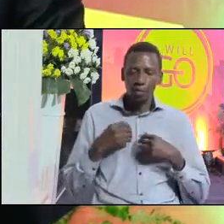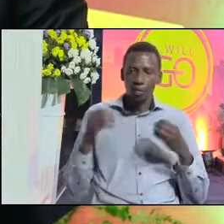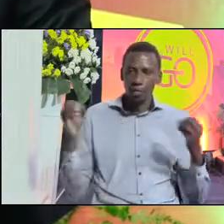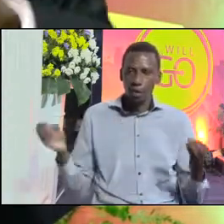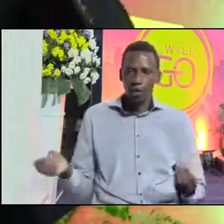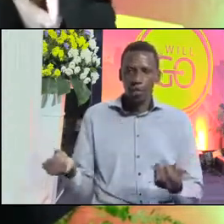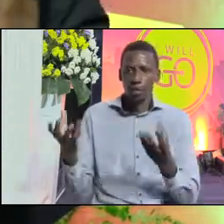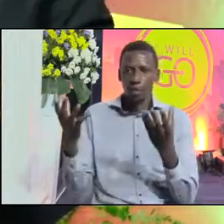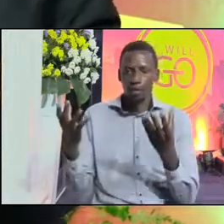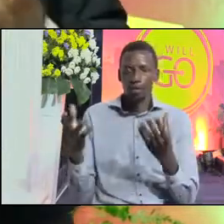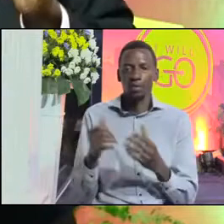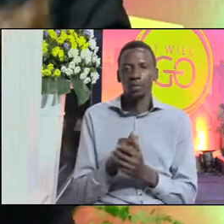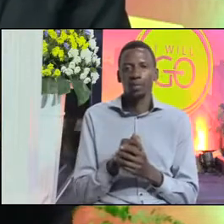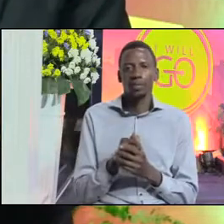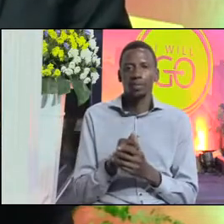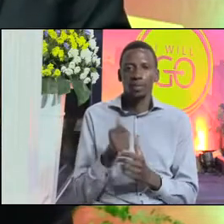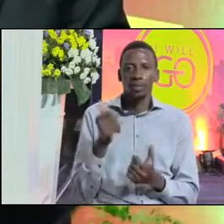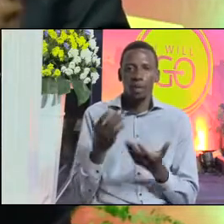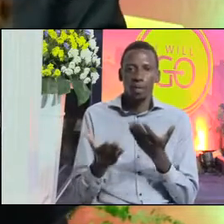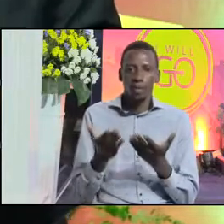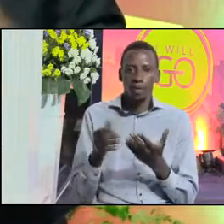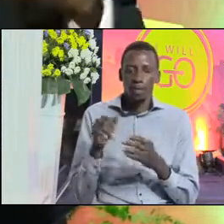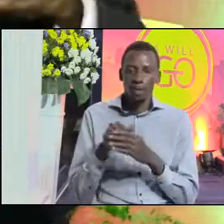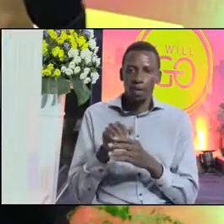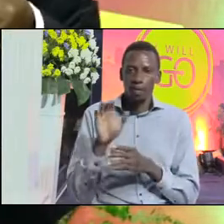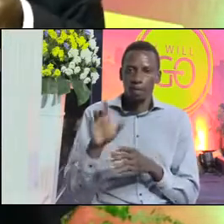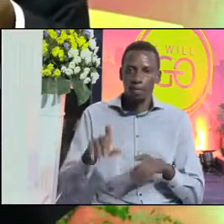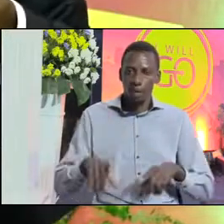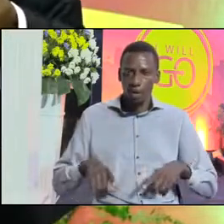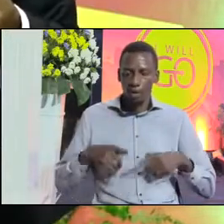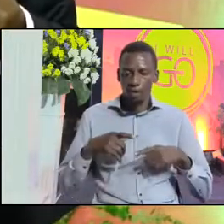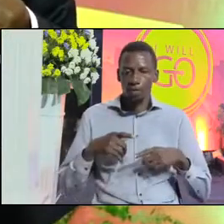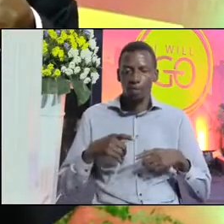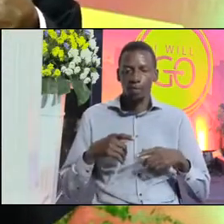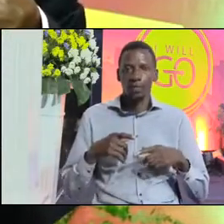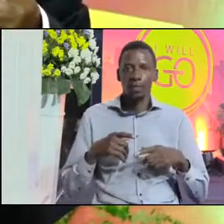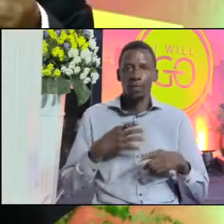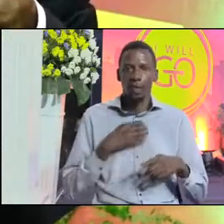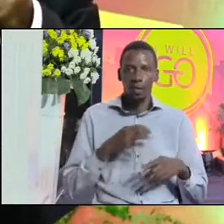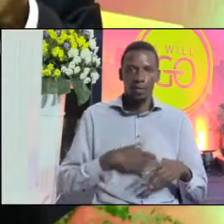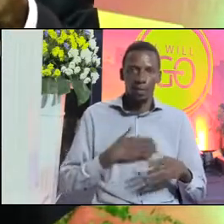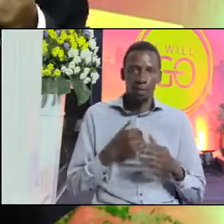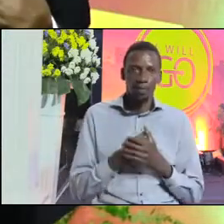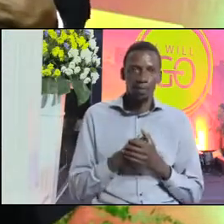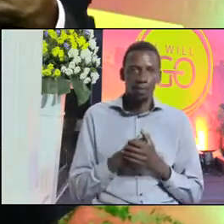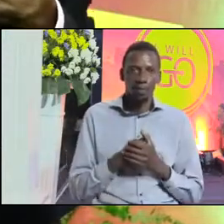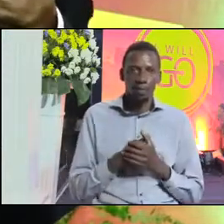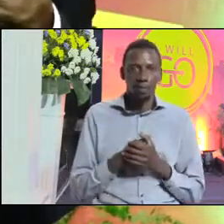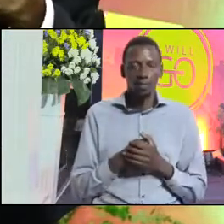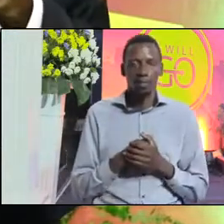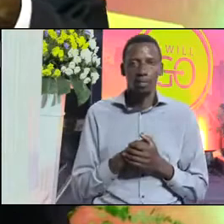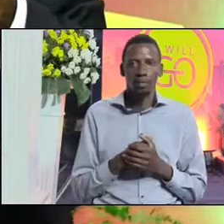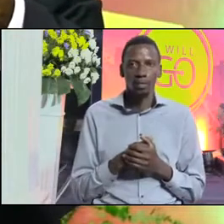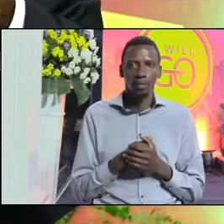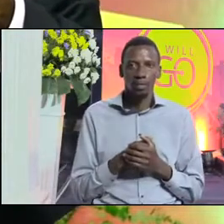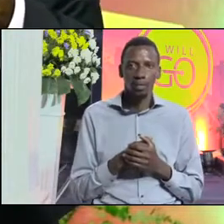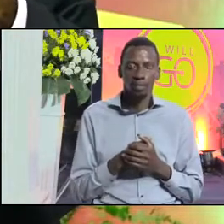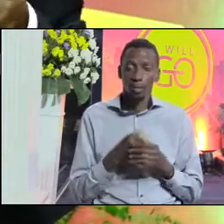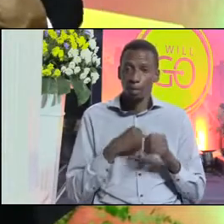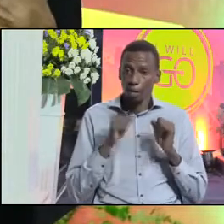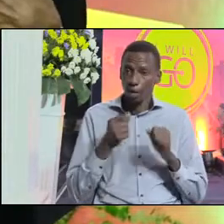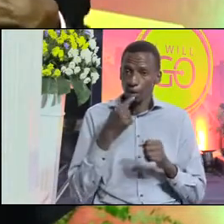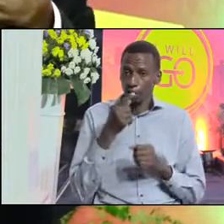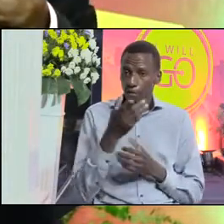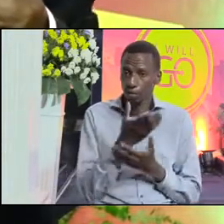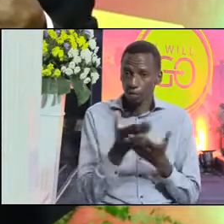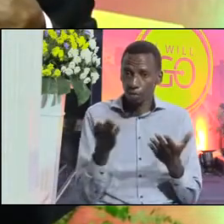nonetheless. Perhaps the miracles in your life are like the miracles in mine. Can I tell you my miracles?